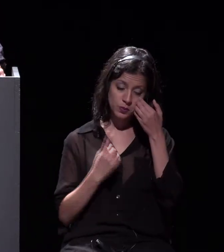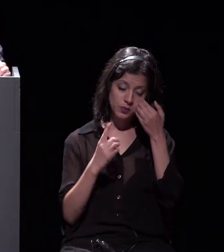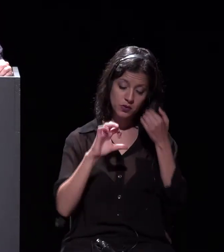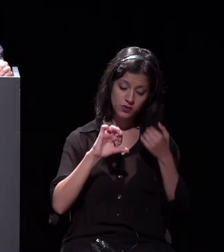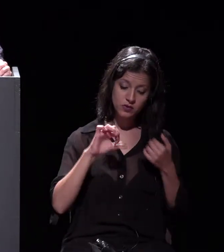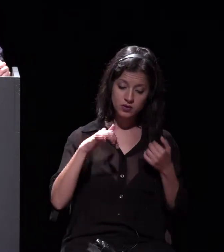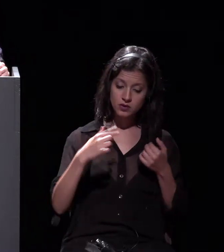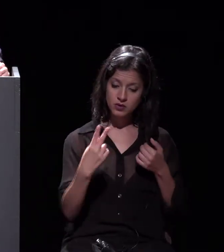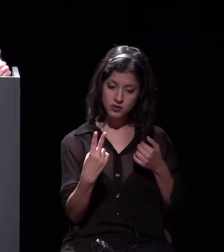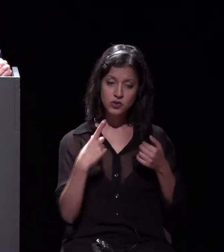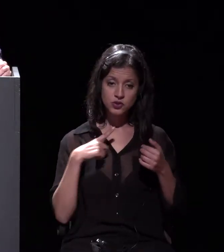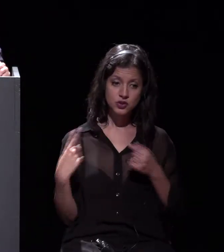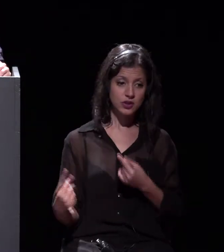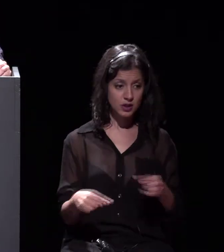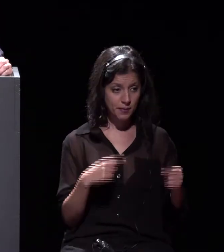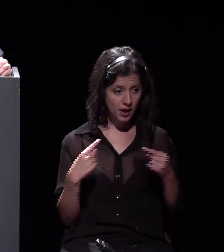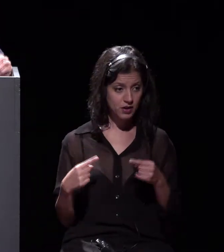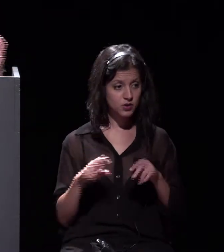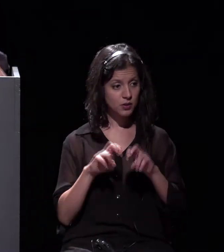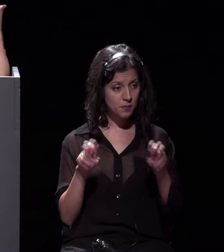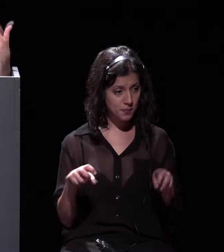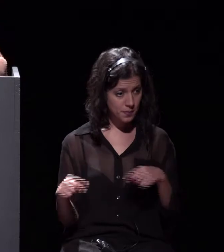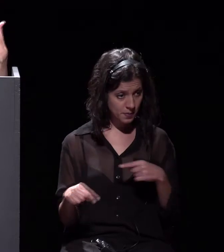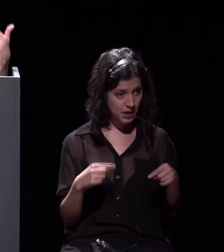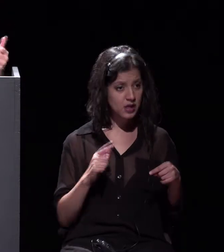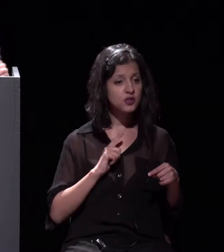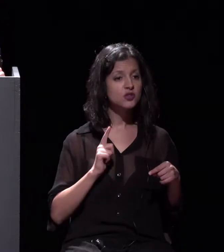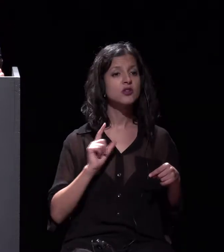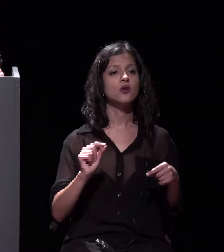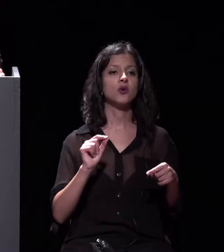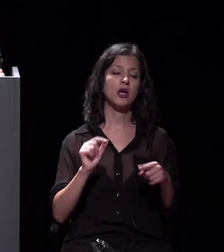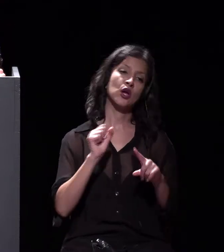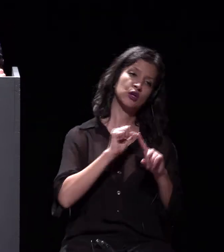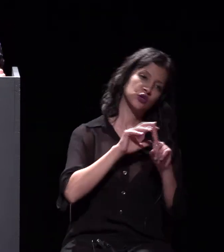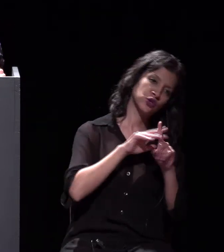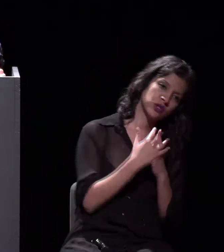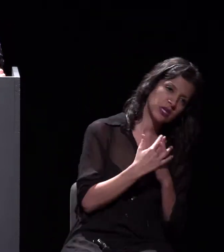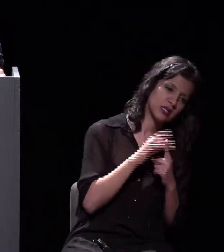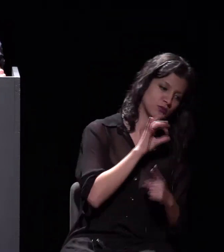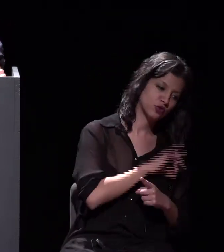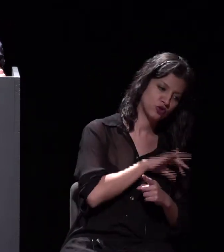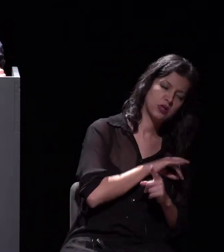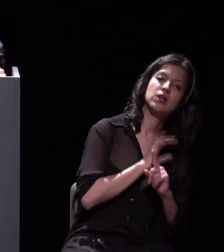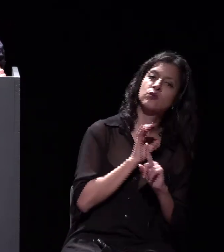done away with the Chilean path to socialism. And with it, perhaps it did away as well with the